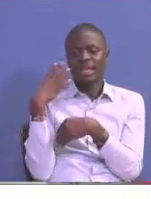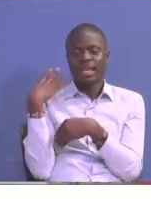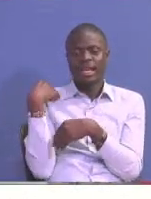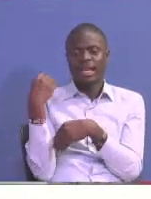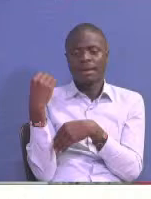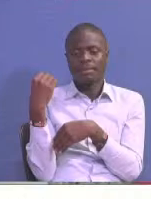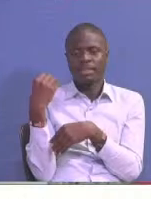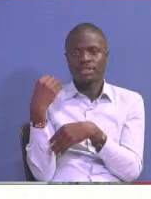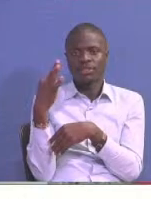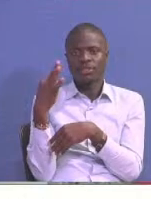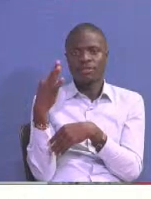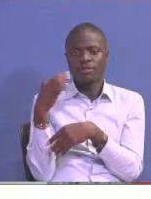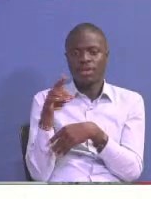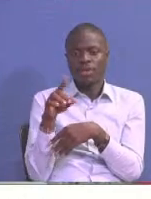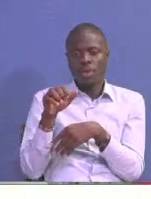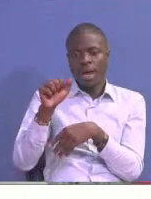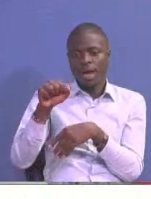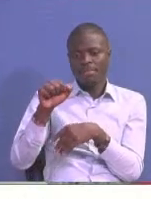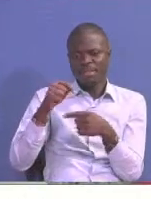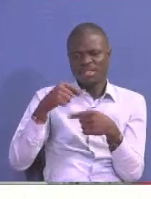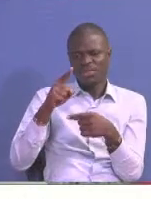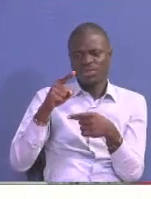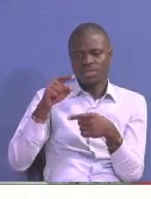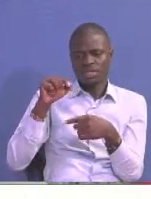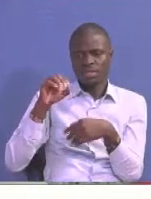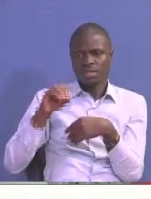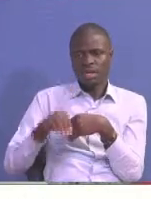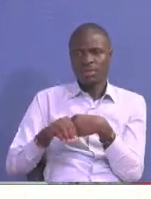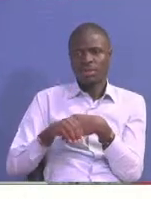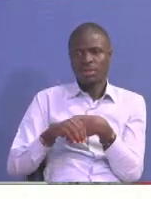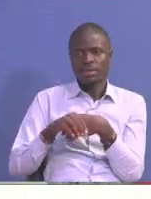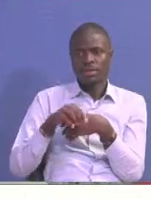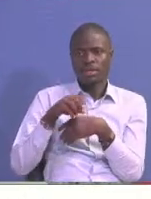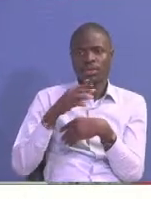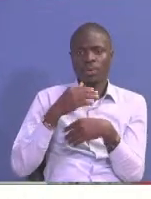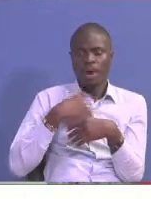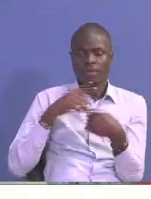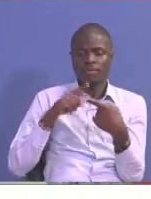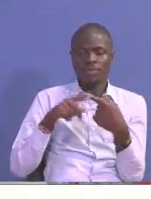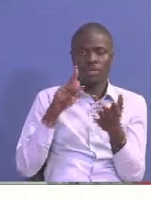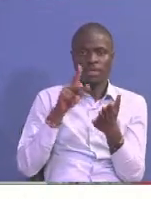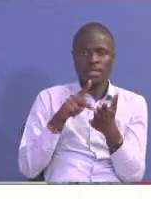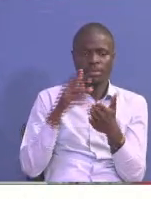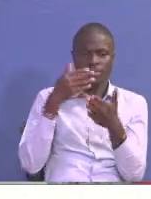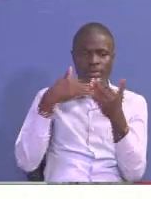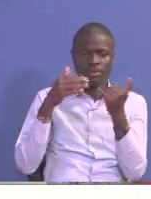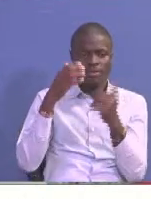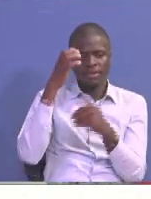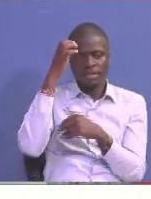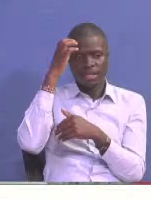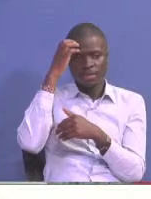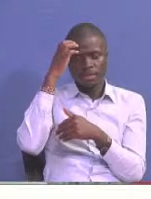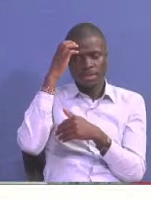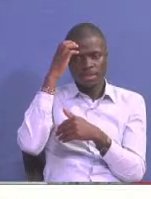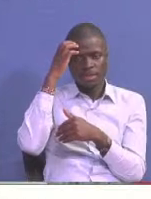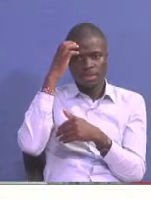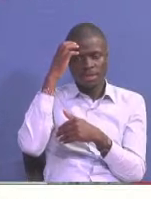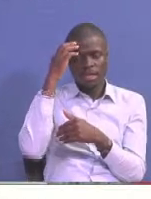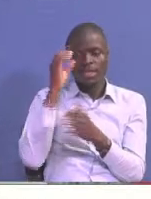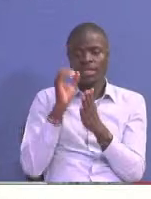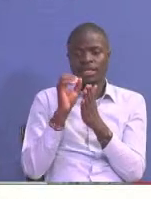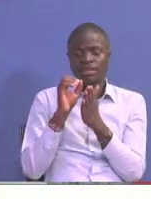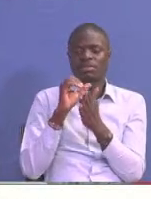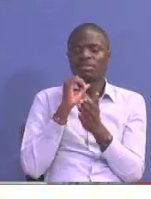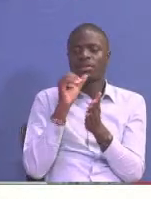the numbers, your capacity goes down. So you have to keep university education affordable.